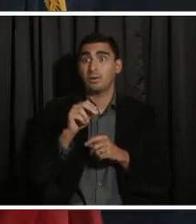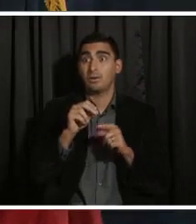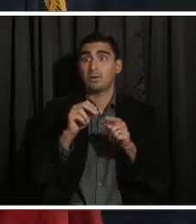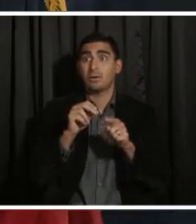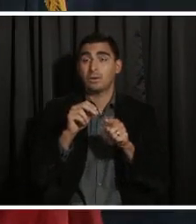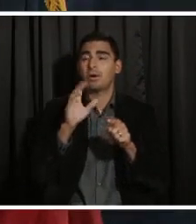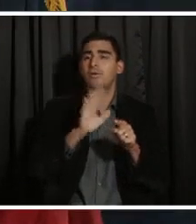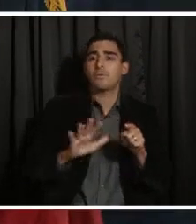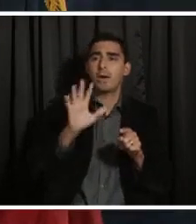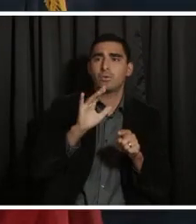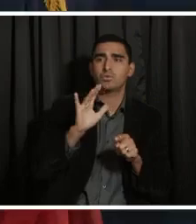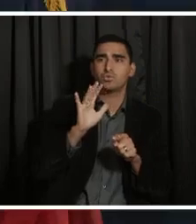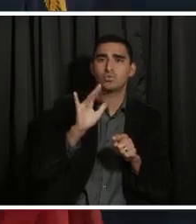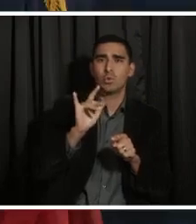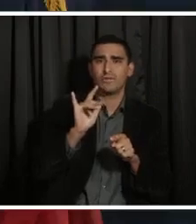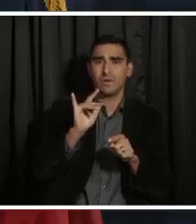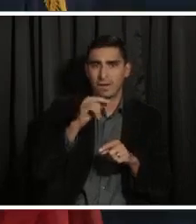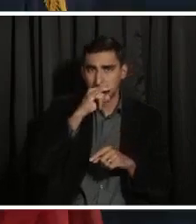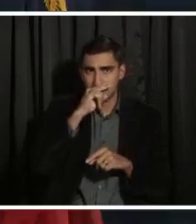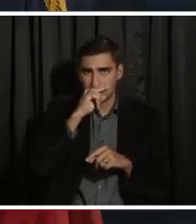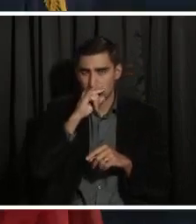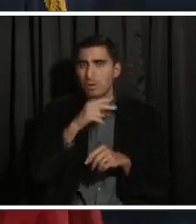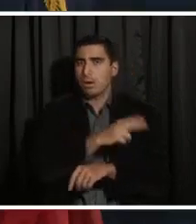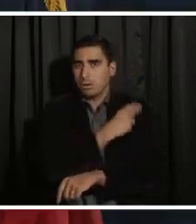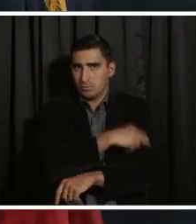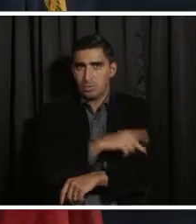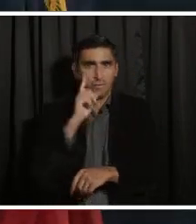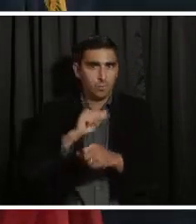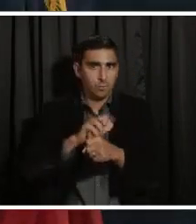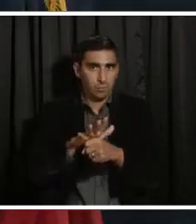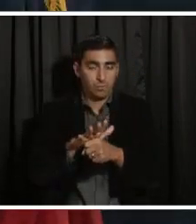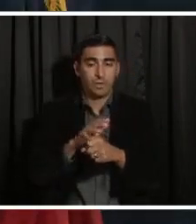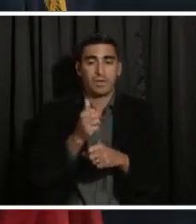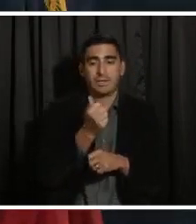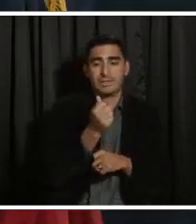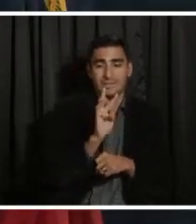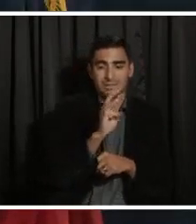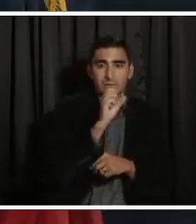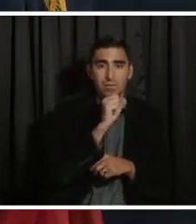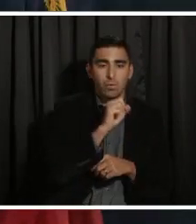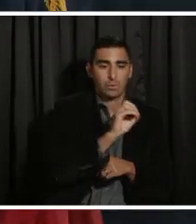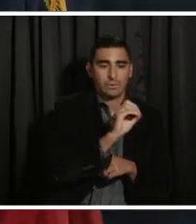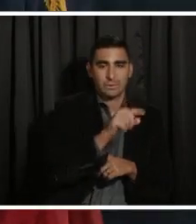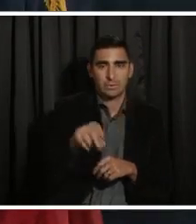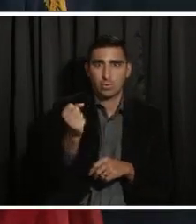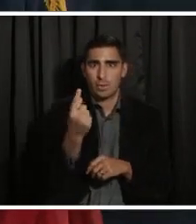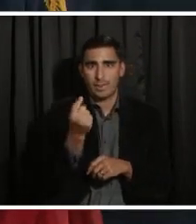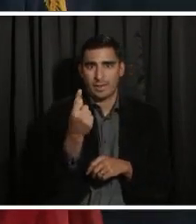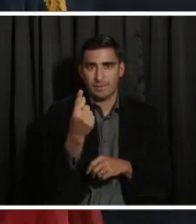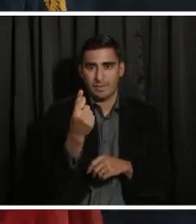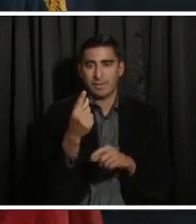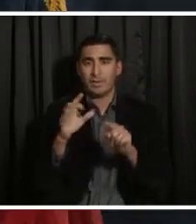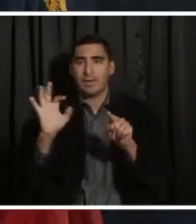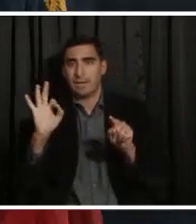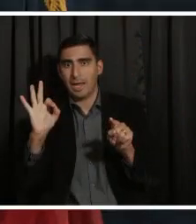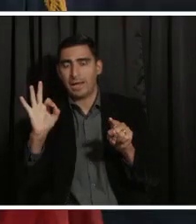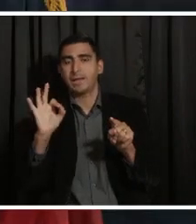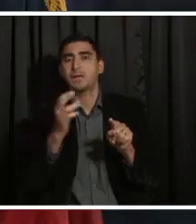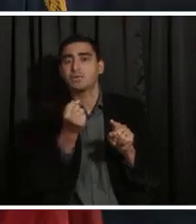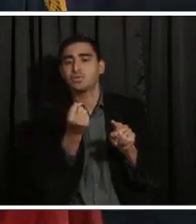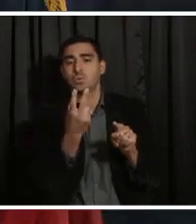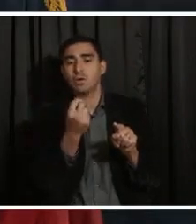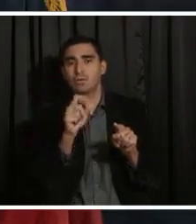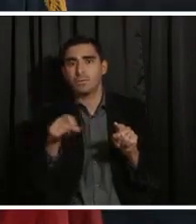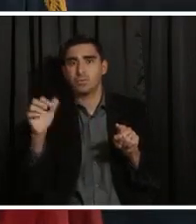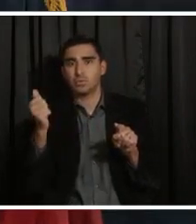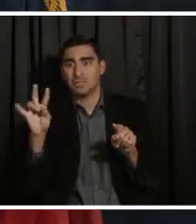We have 25 children being hospitalized. 16 of them are 0 to 11, and 9 of them are 12 to 17. The